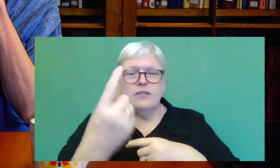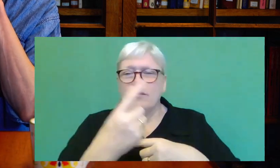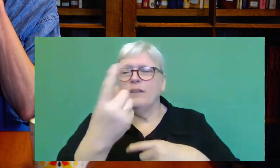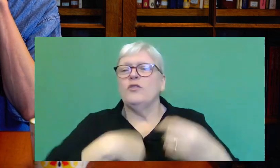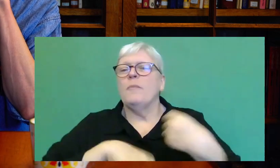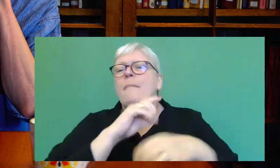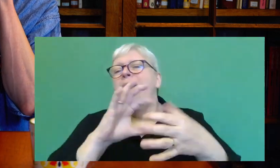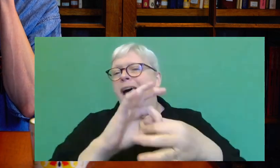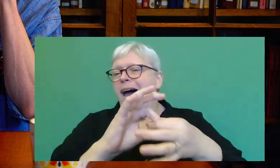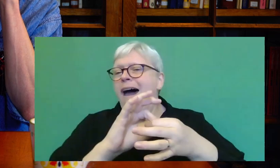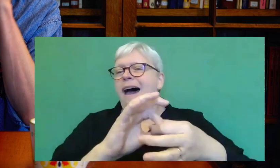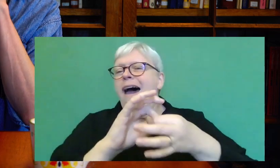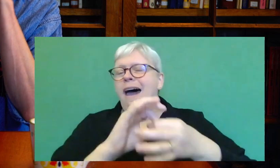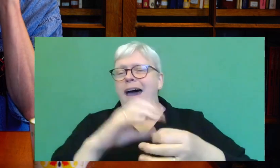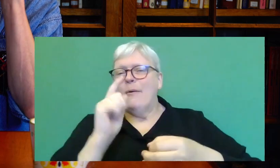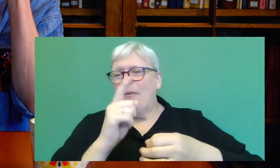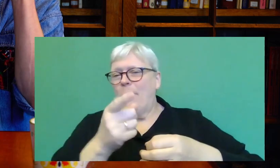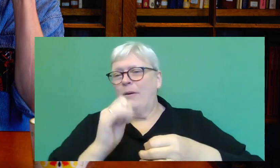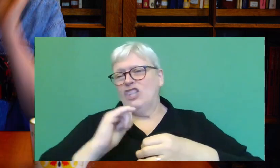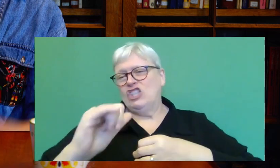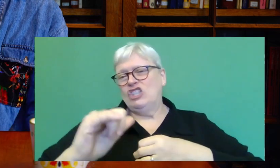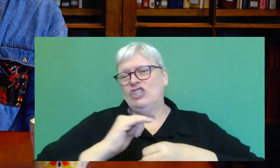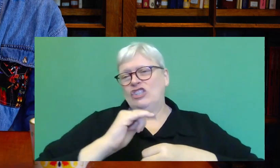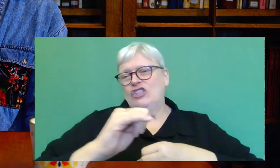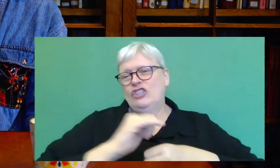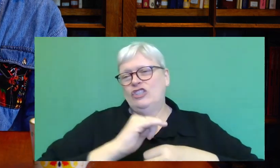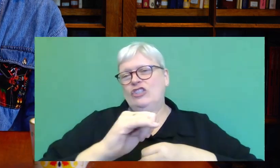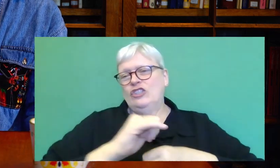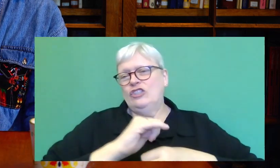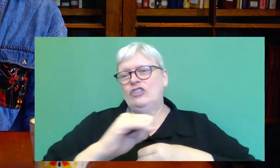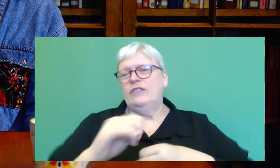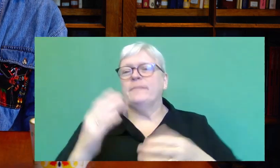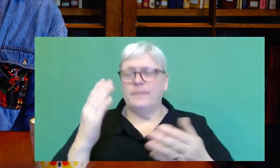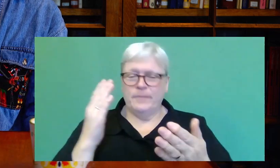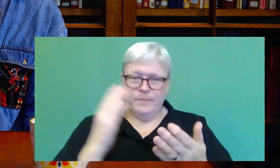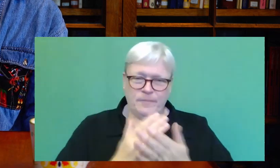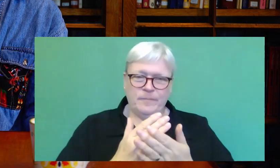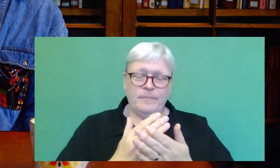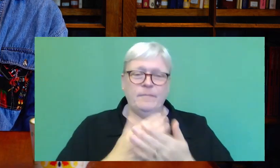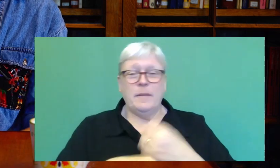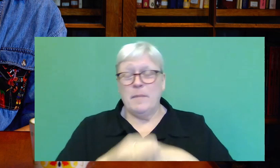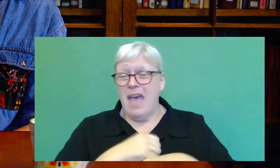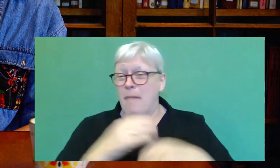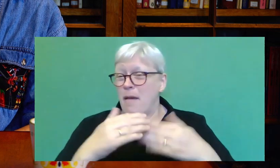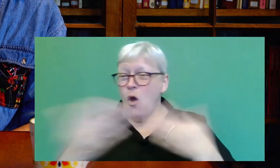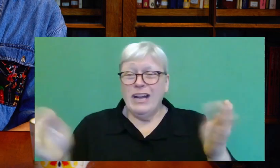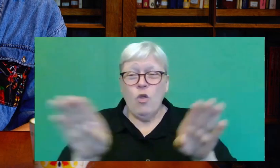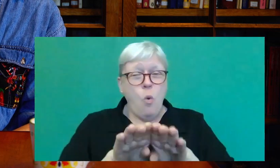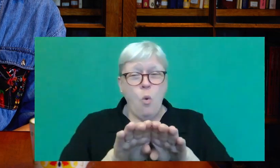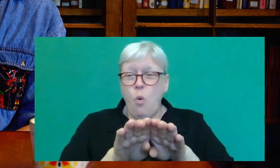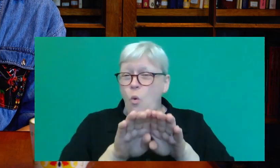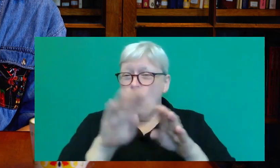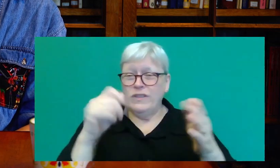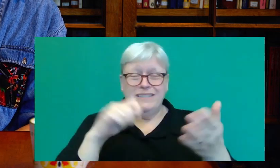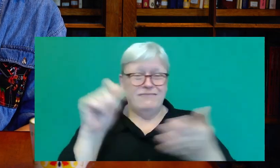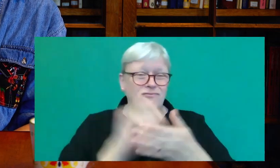semblance of the world that they surround themselves by. Or else it would be a more closed piece of literature which really would